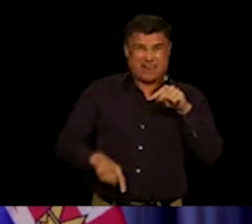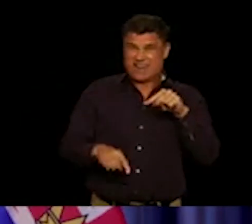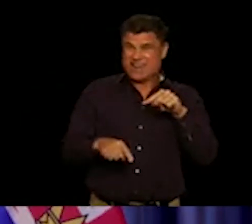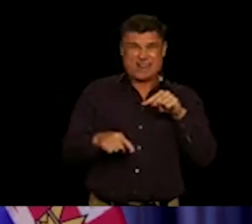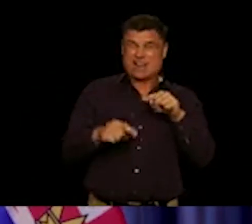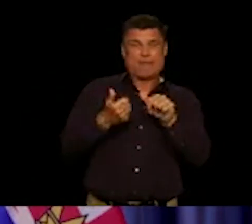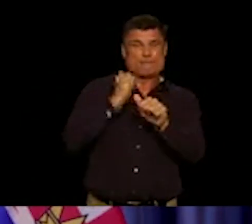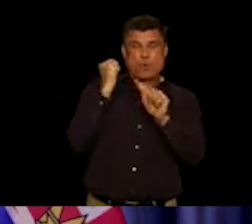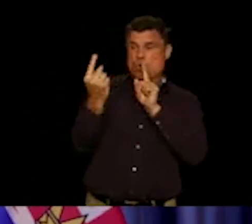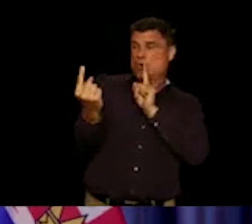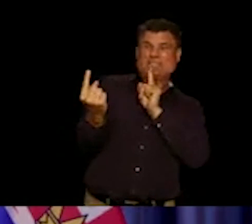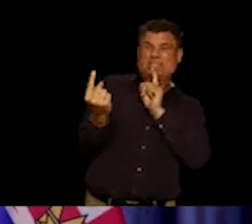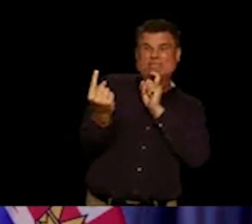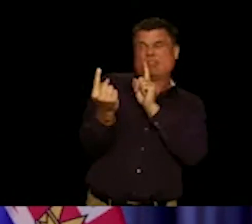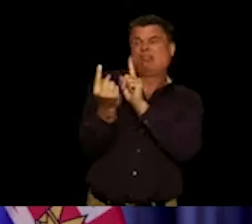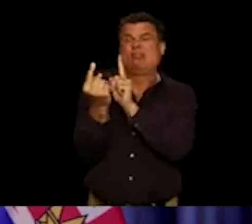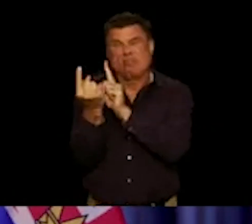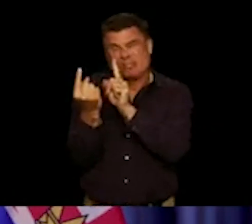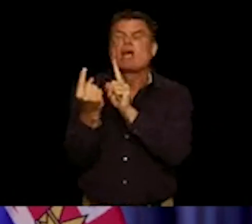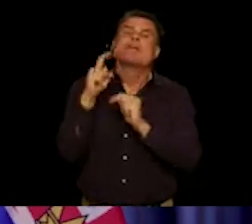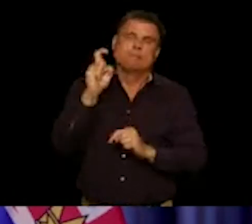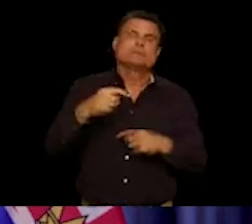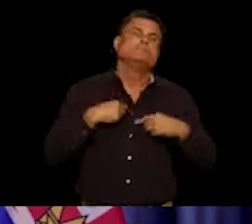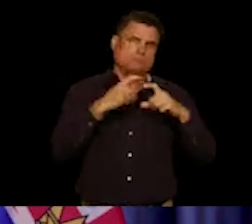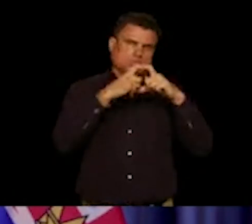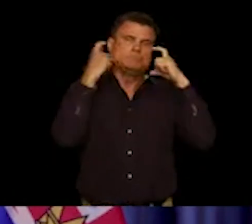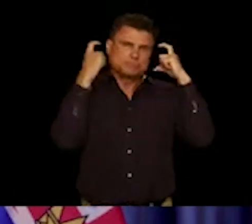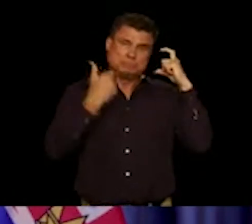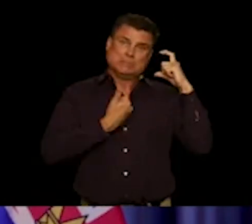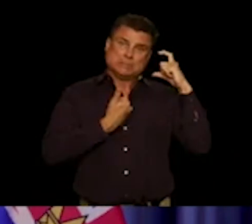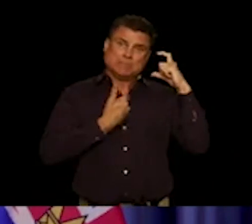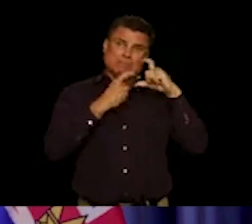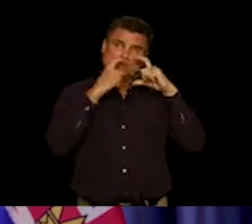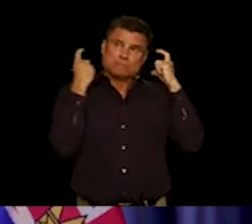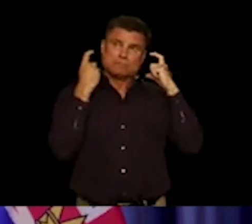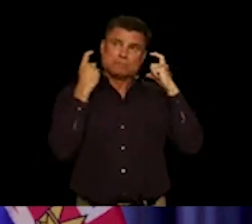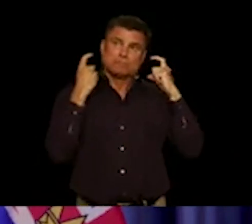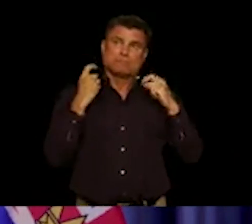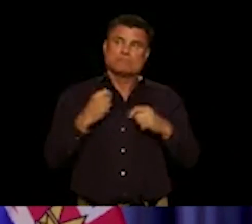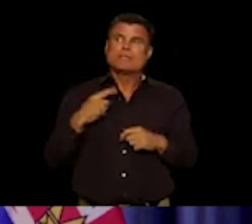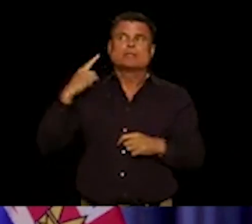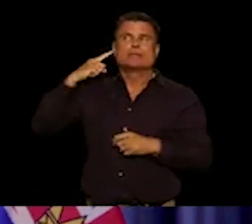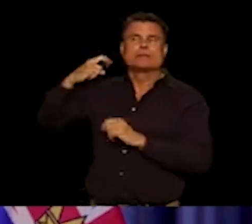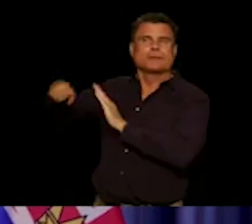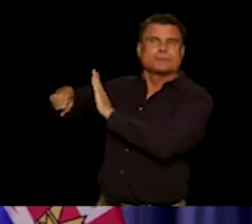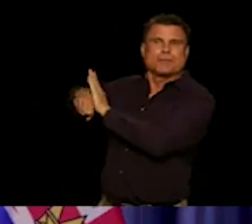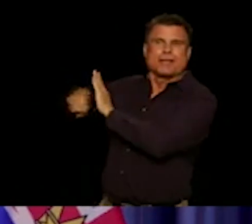I'm indoors, I wear a mask. I recommend that to the bells that are ringing.